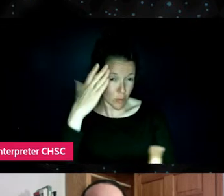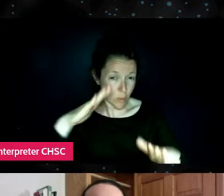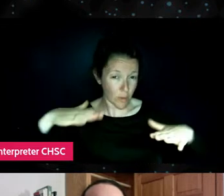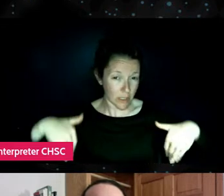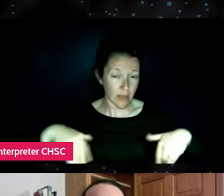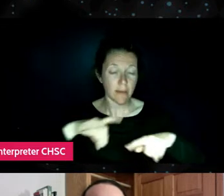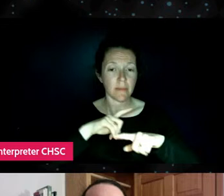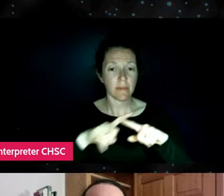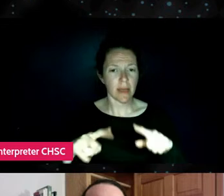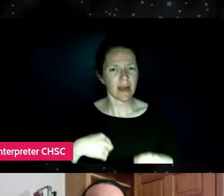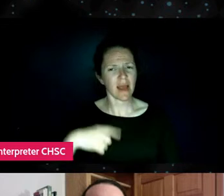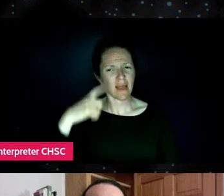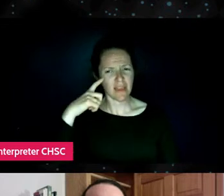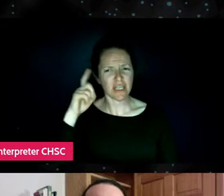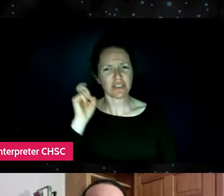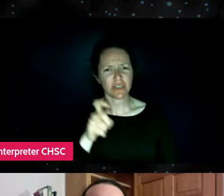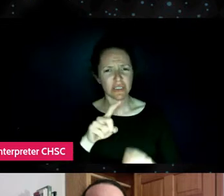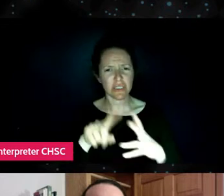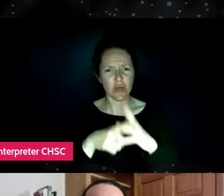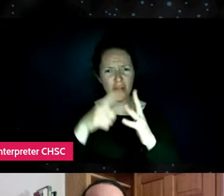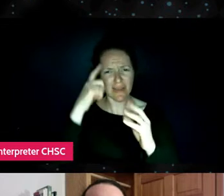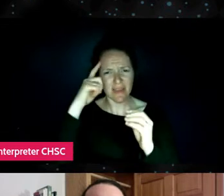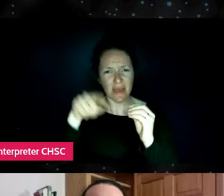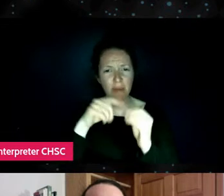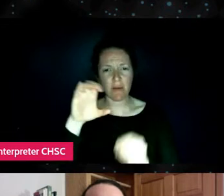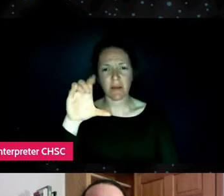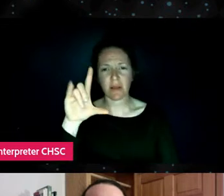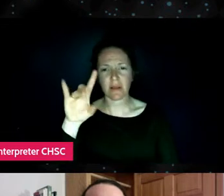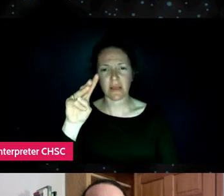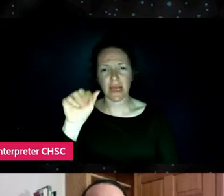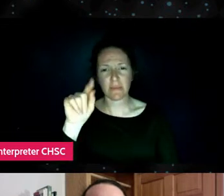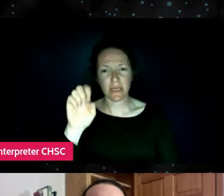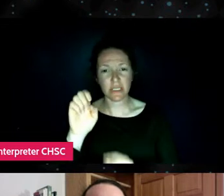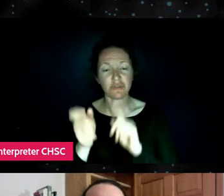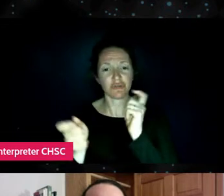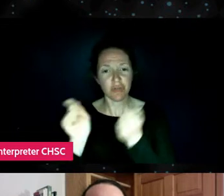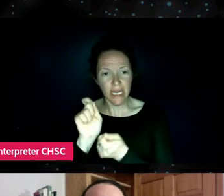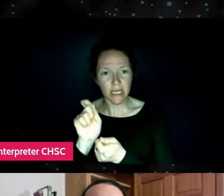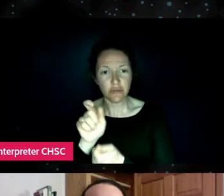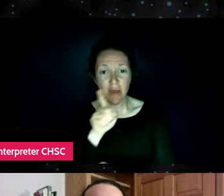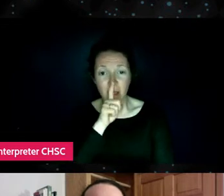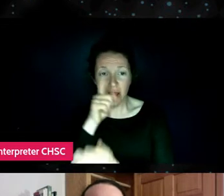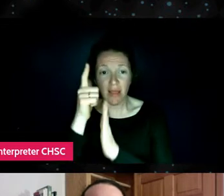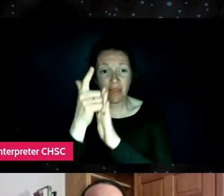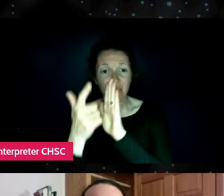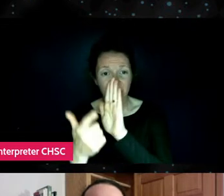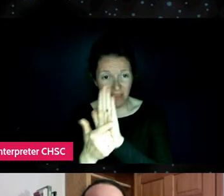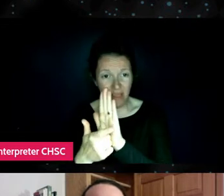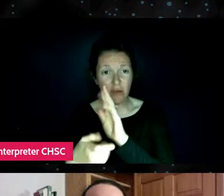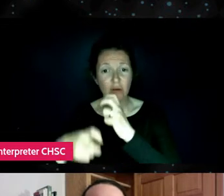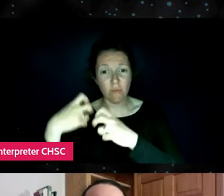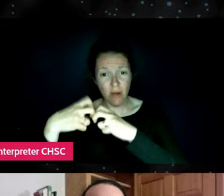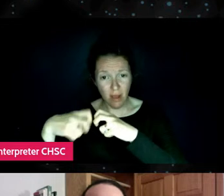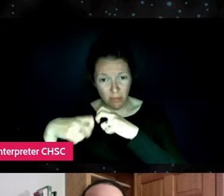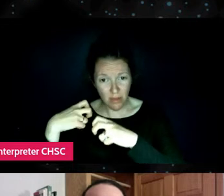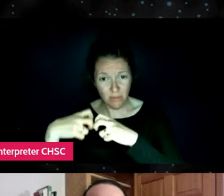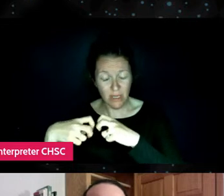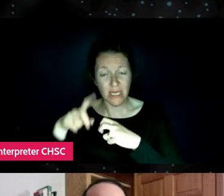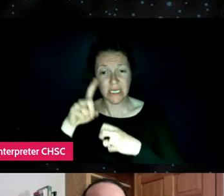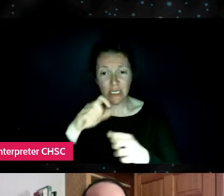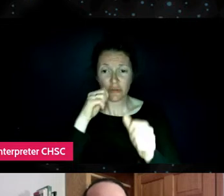about climate change as a legal problem. And we need to get the right